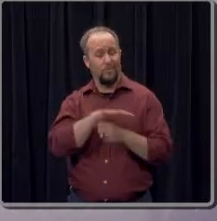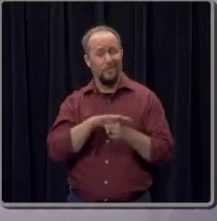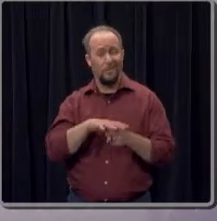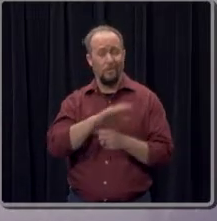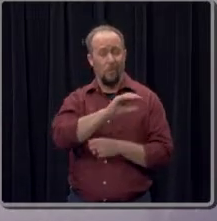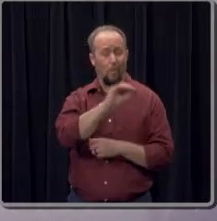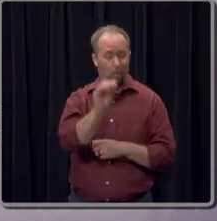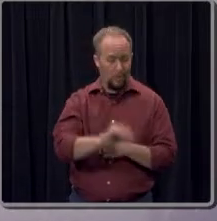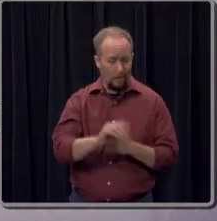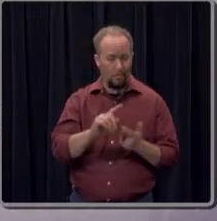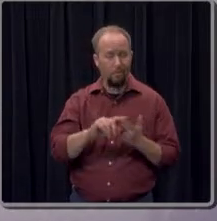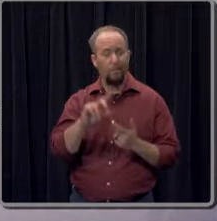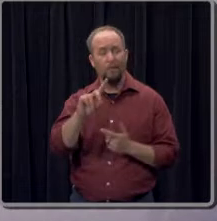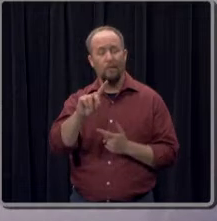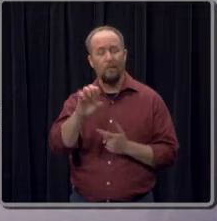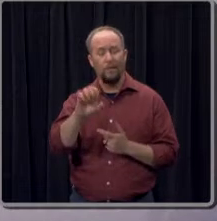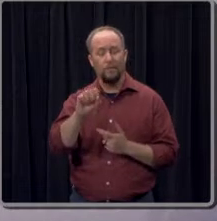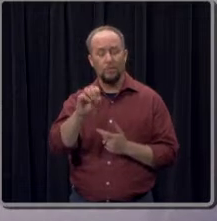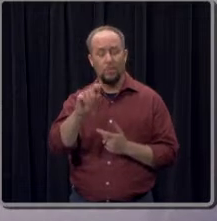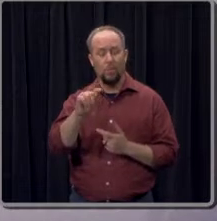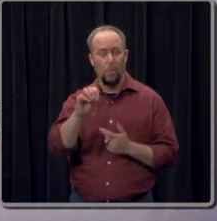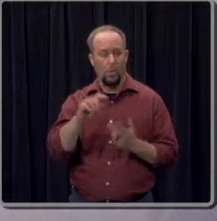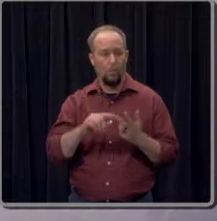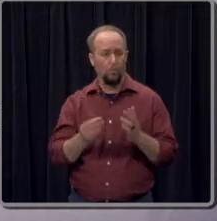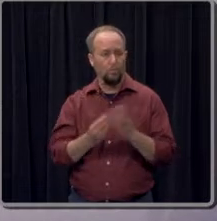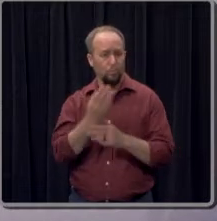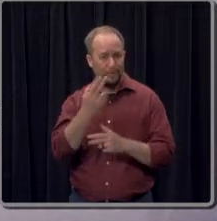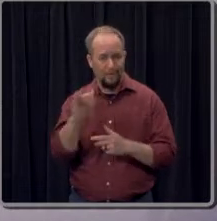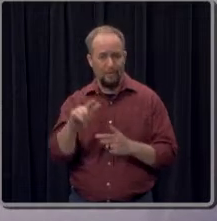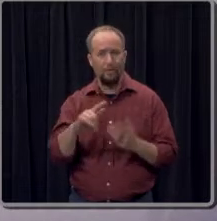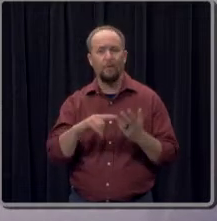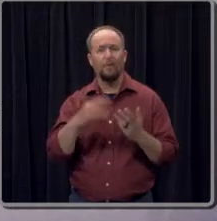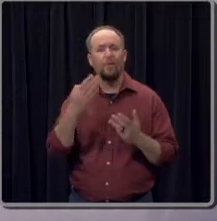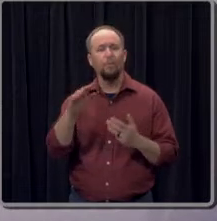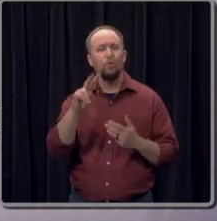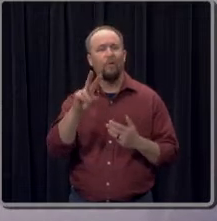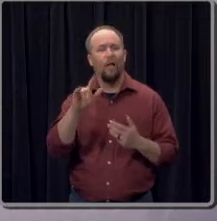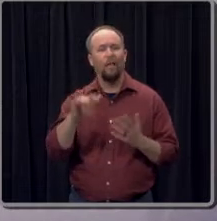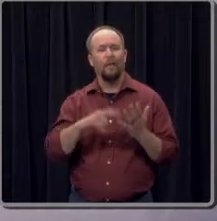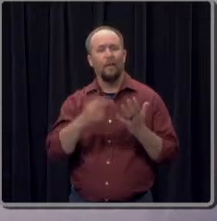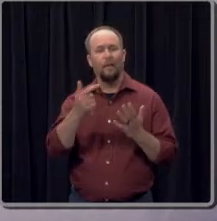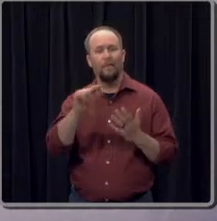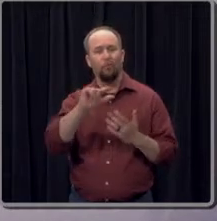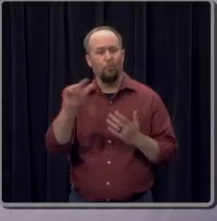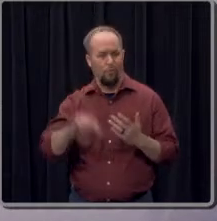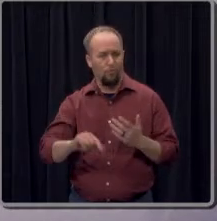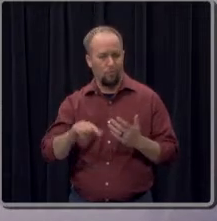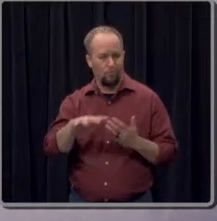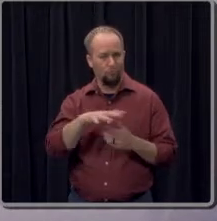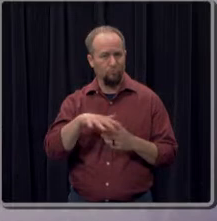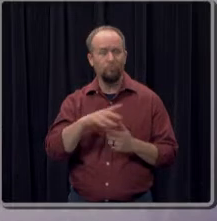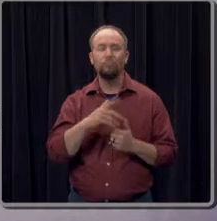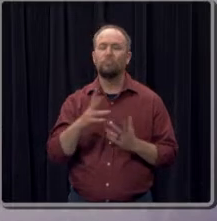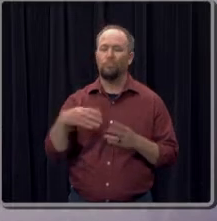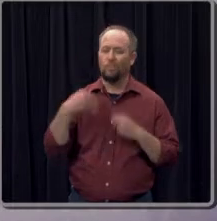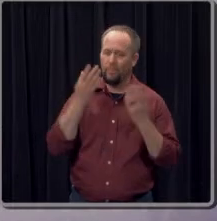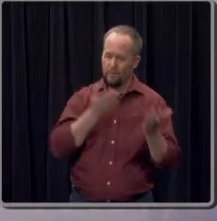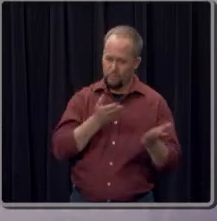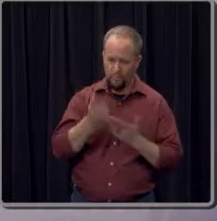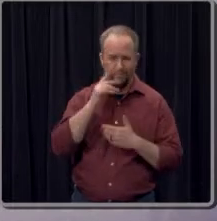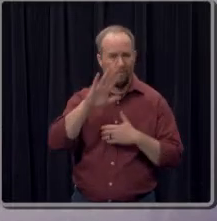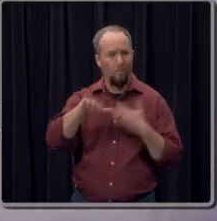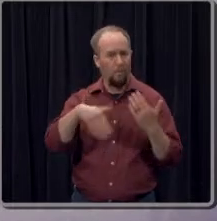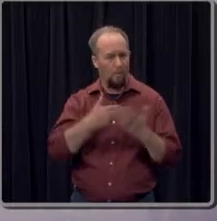Olathe, DeSoto, Spring Hill, Blue Valley, and Gardner-Edgerton. So we serve all of